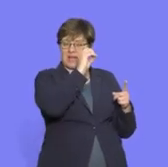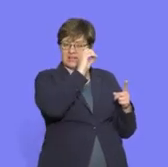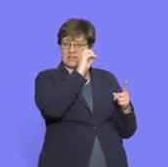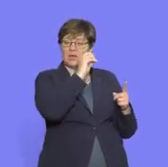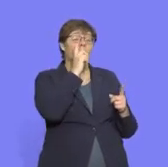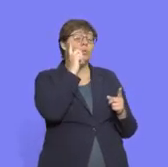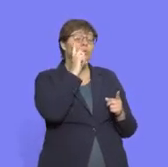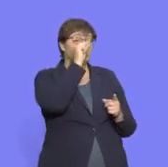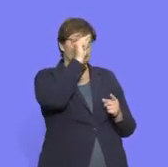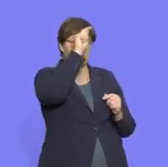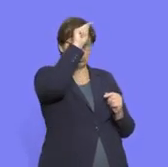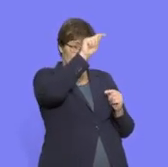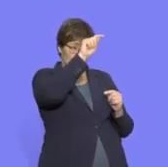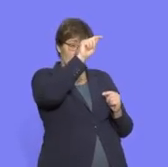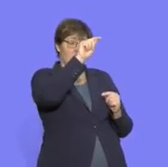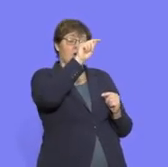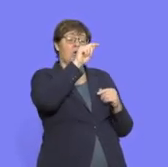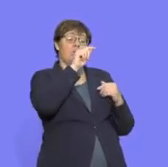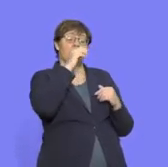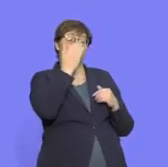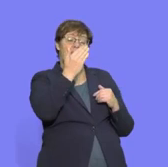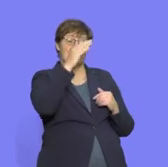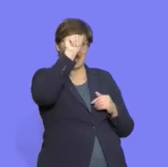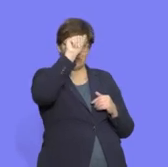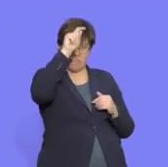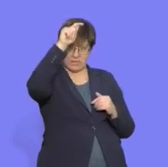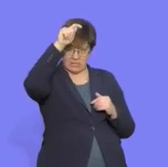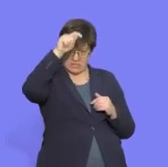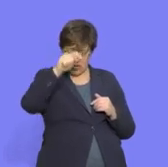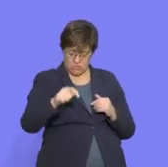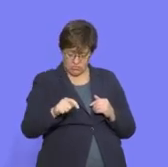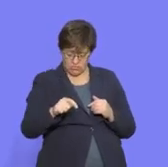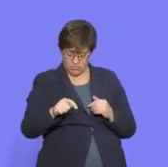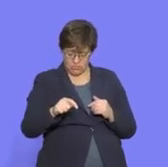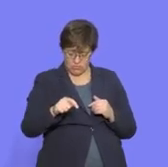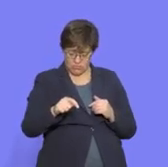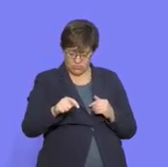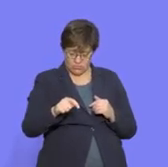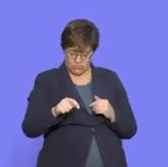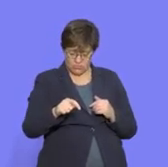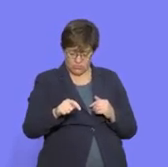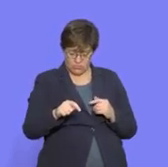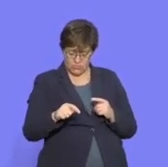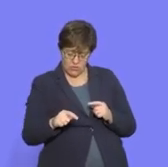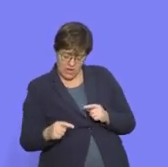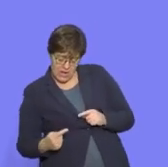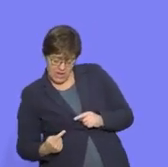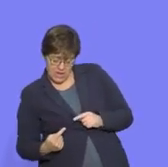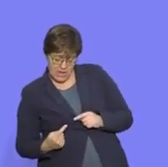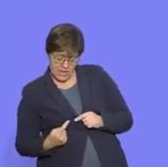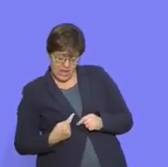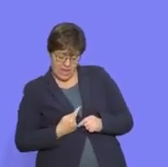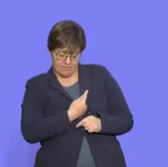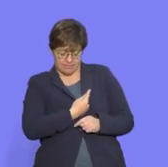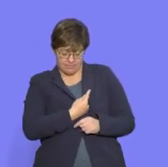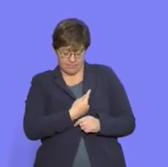it goes, right, travels from the right atrium, here's our start, of the heart, round the body and back